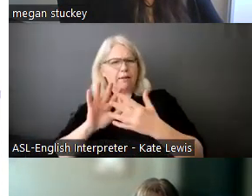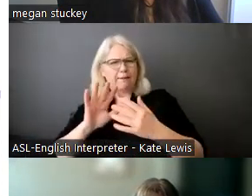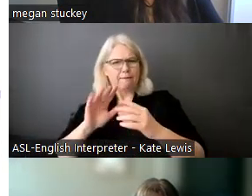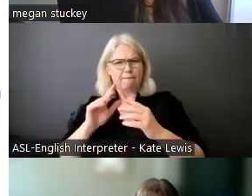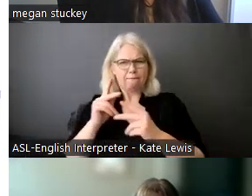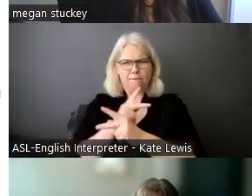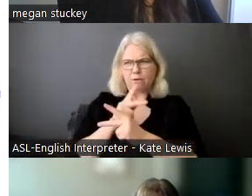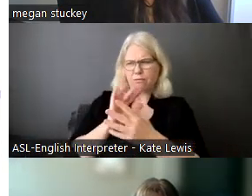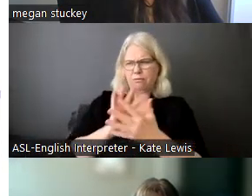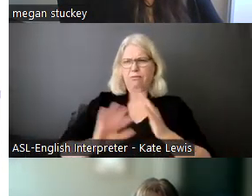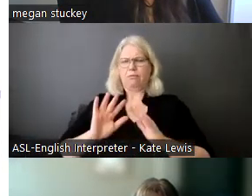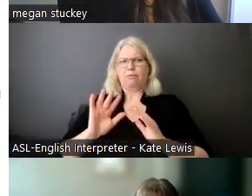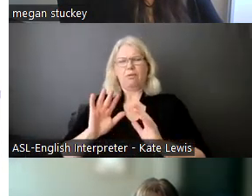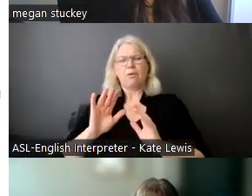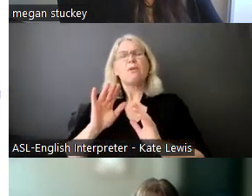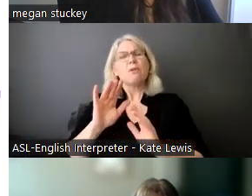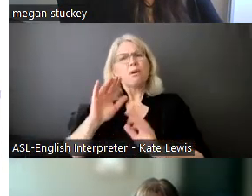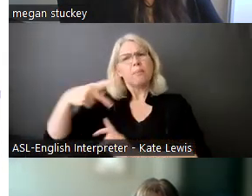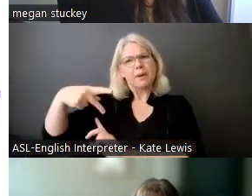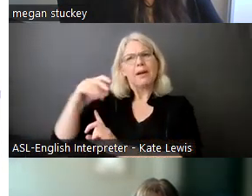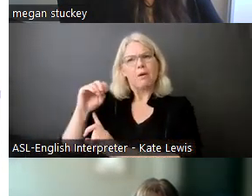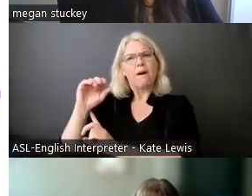issues pertaining to the powers of attorney,